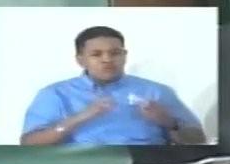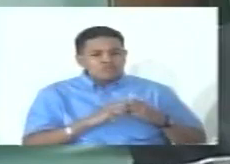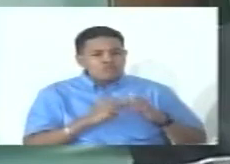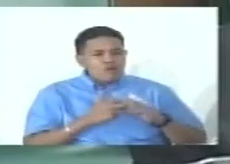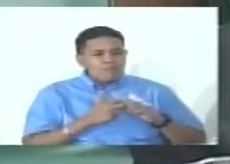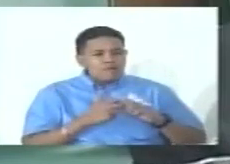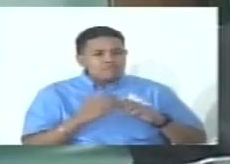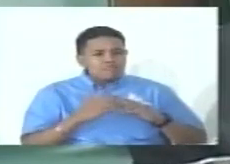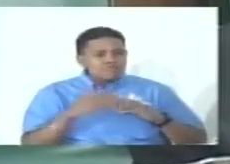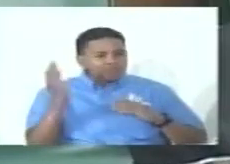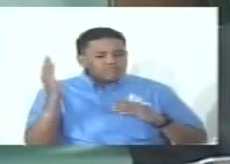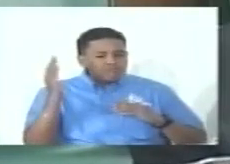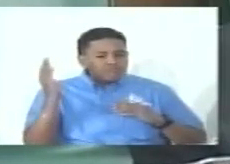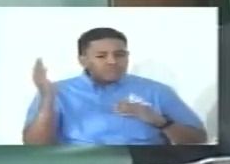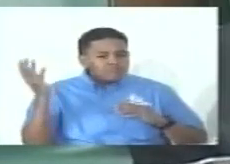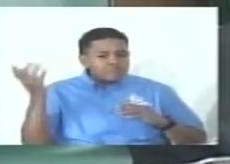was